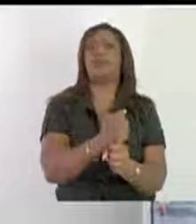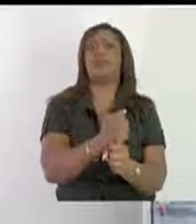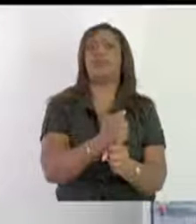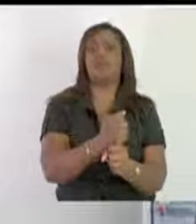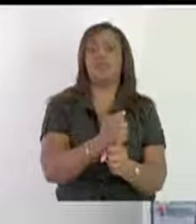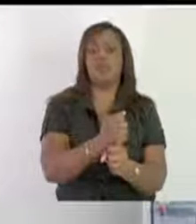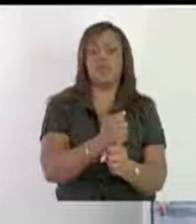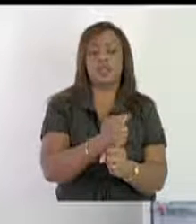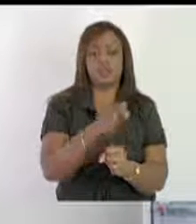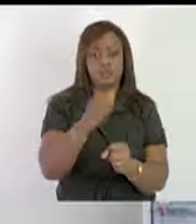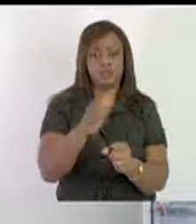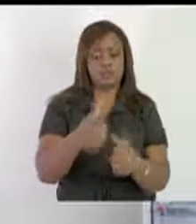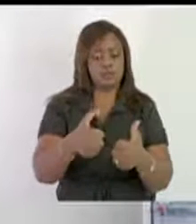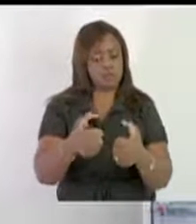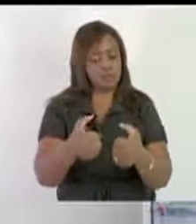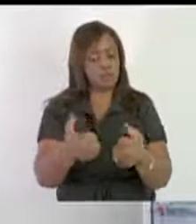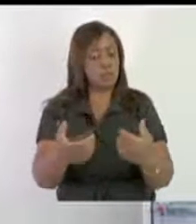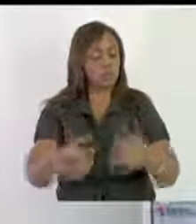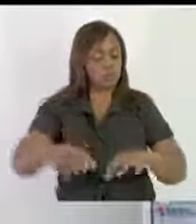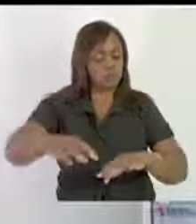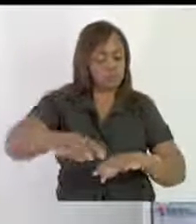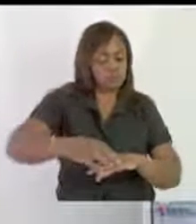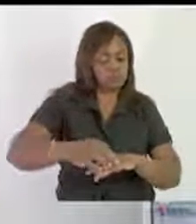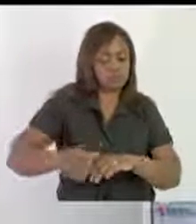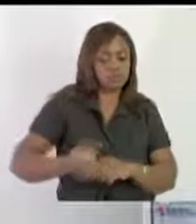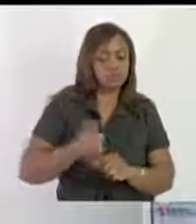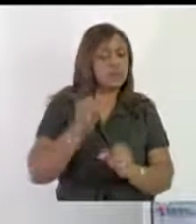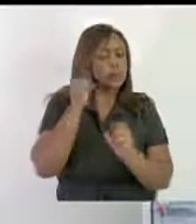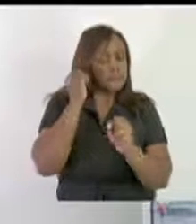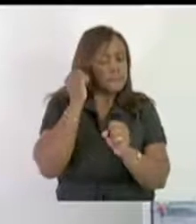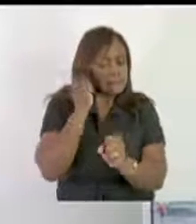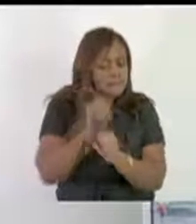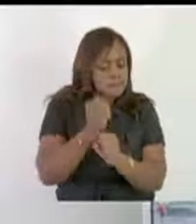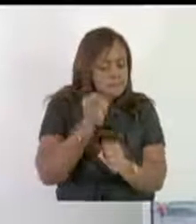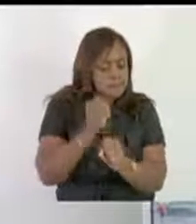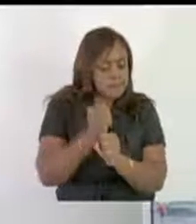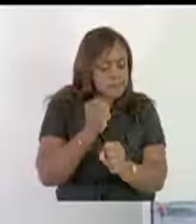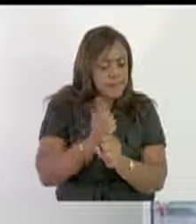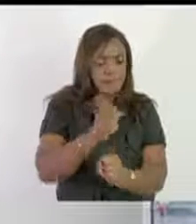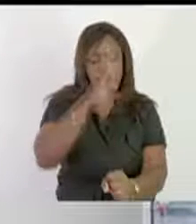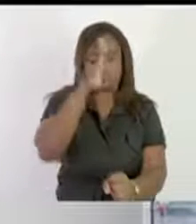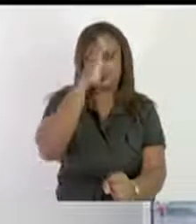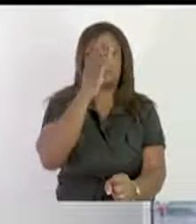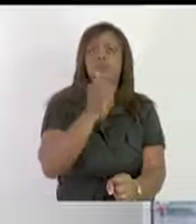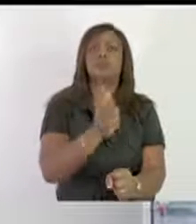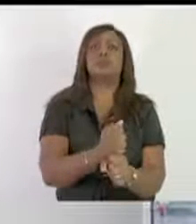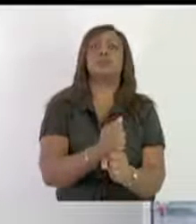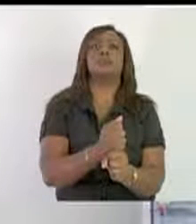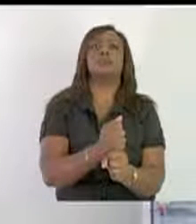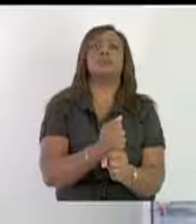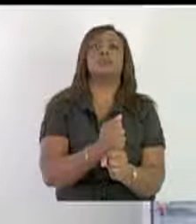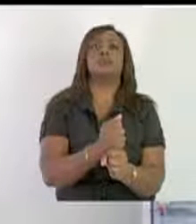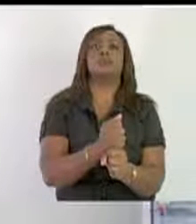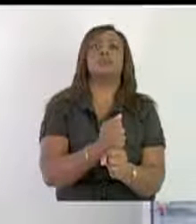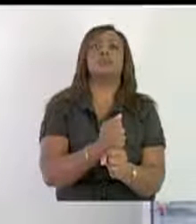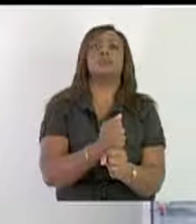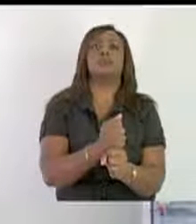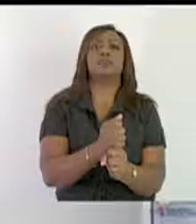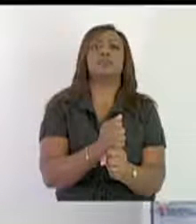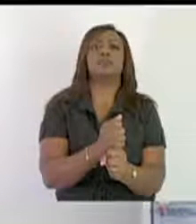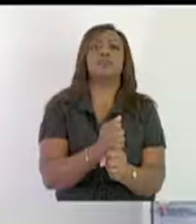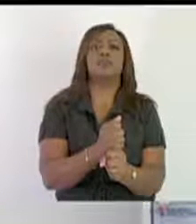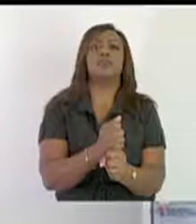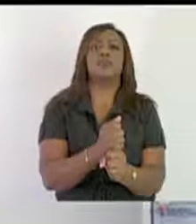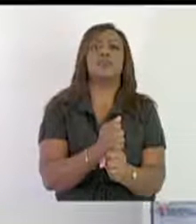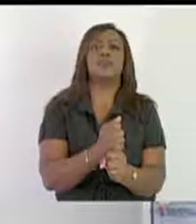be faithful to one trustable partner. In this method of maintaining sexual health, if one or both of the